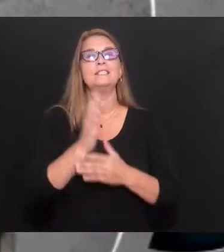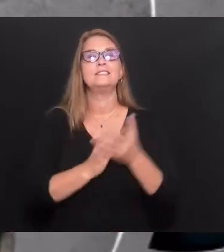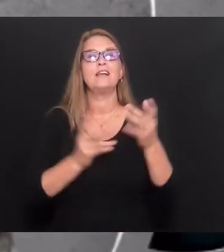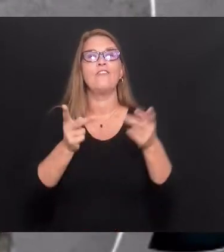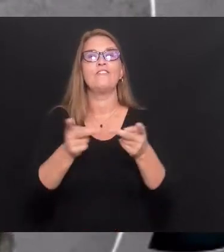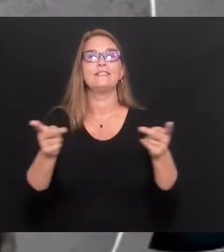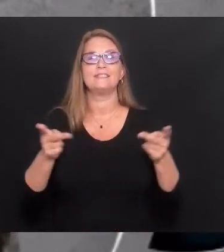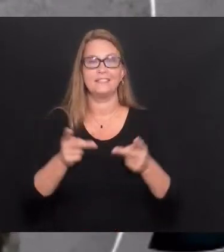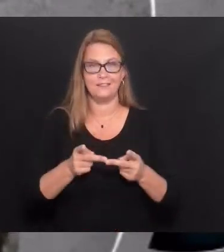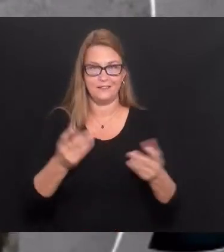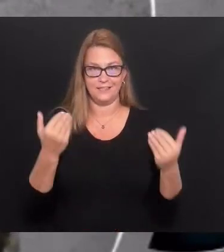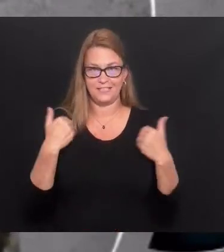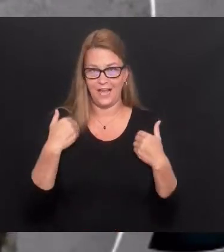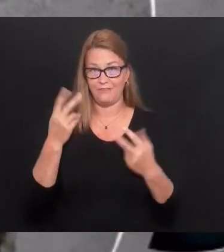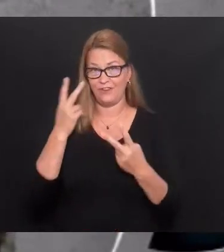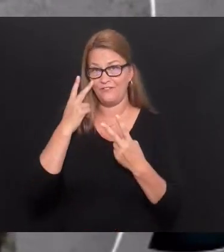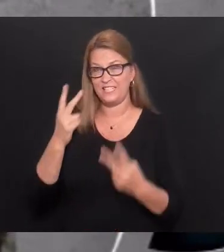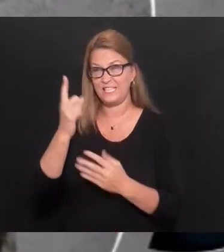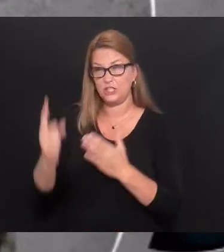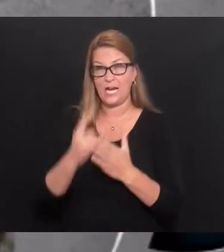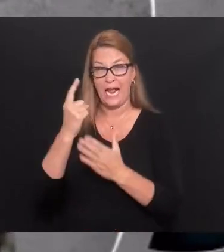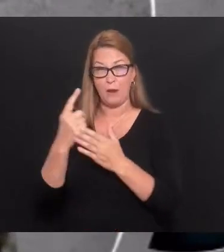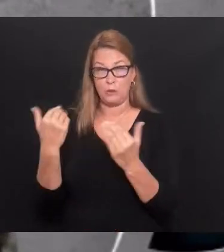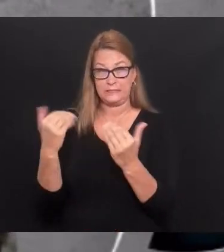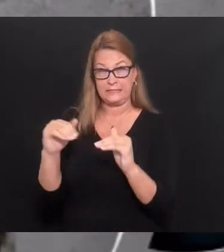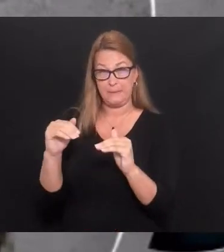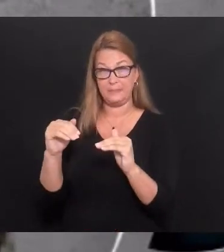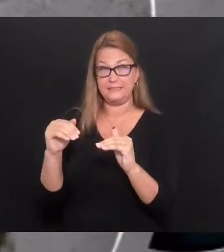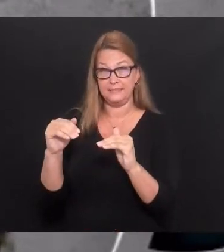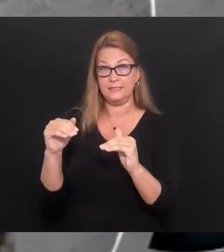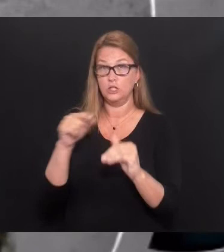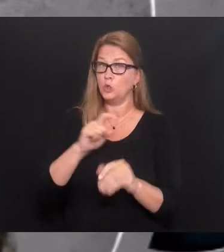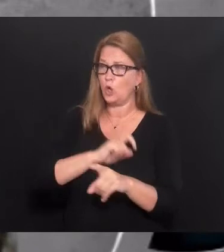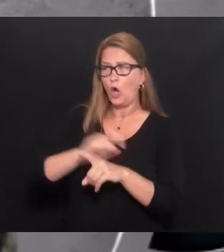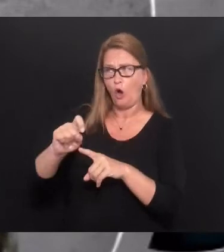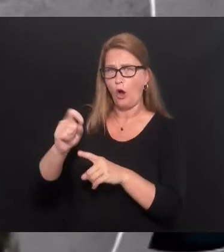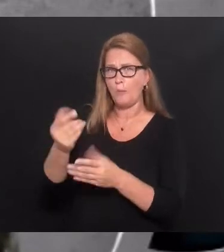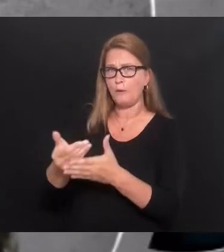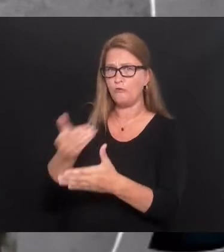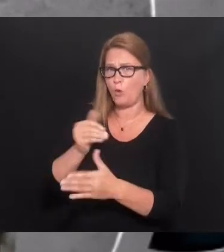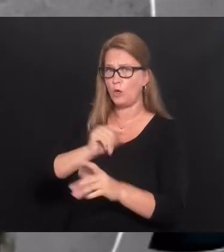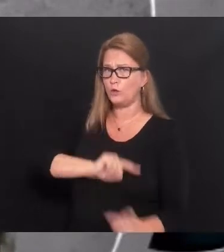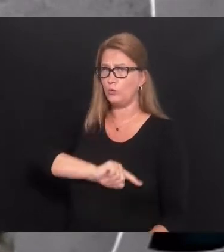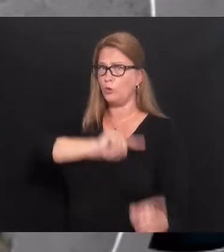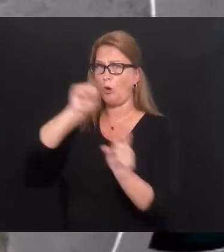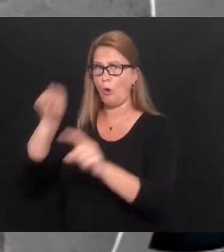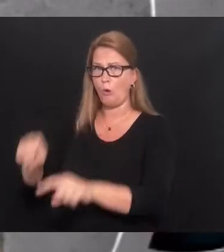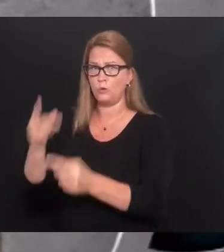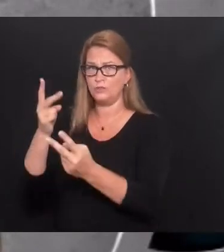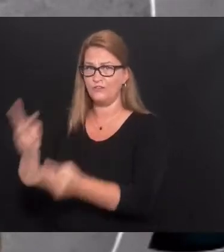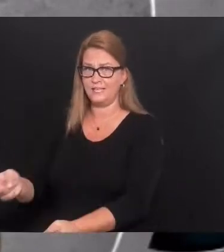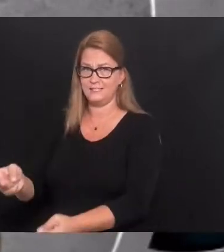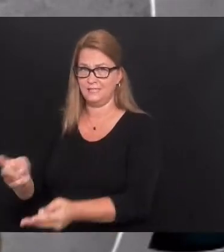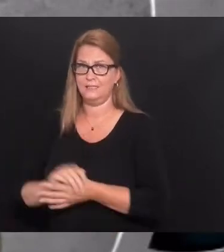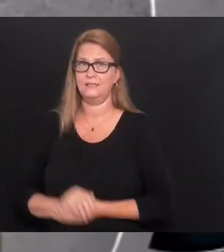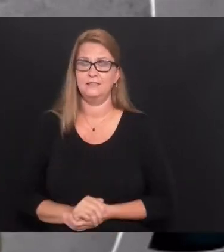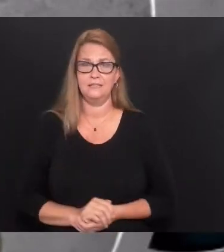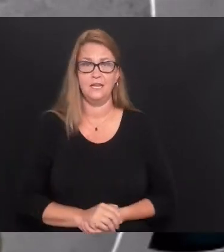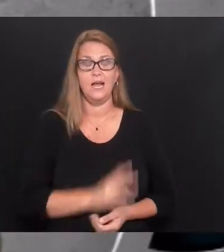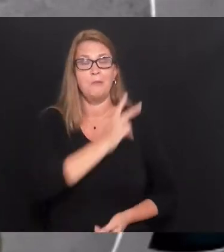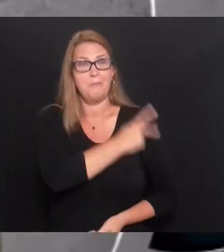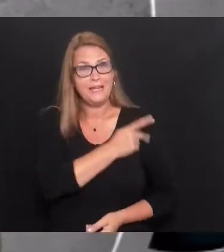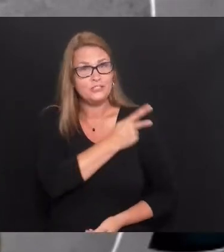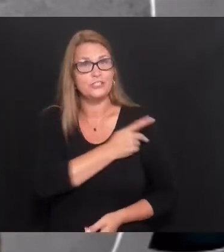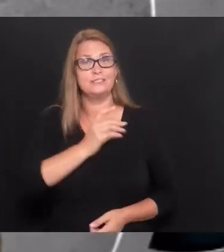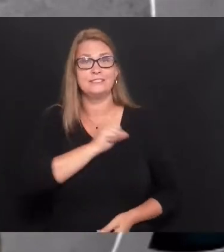have visitation hours so that you do have to call before you visit them. But we do want to ensure you that patients and staff, they do